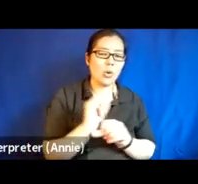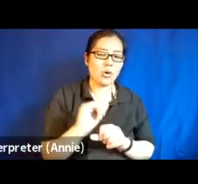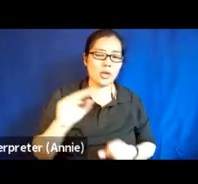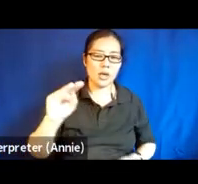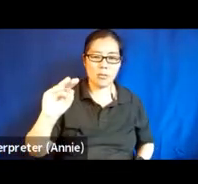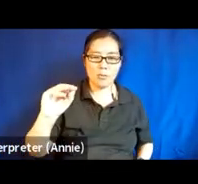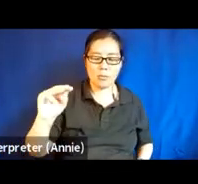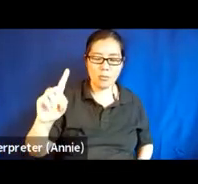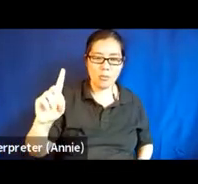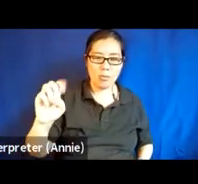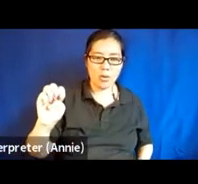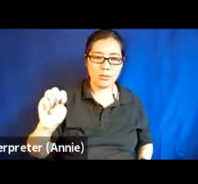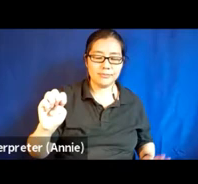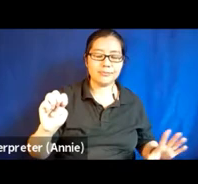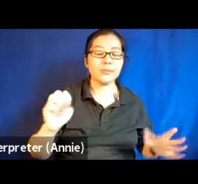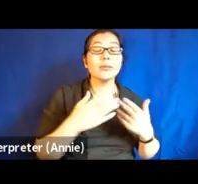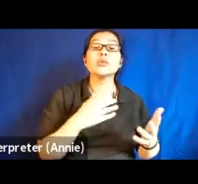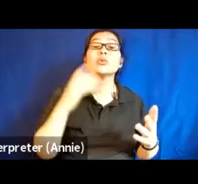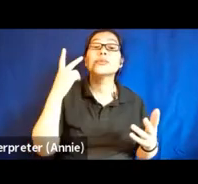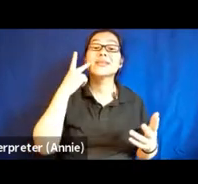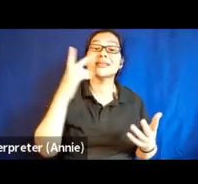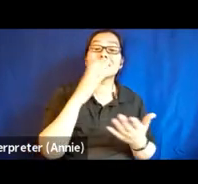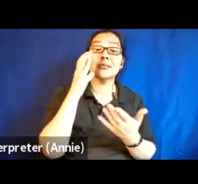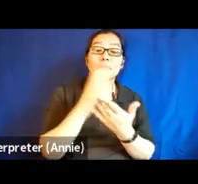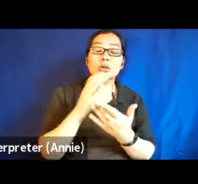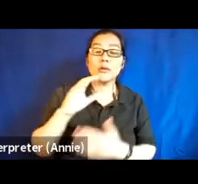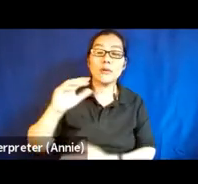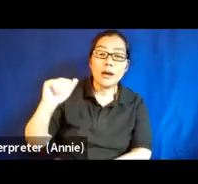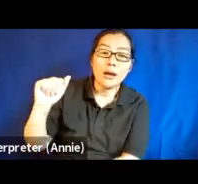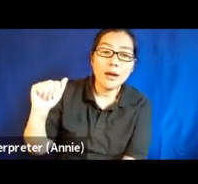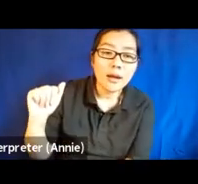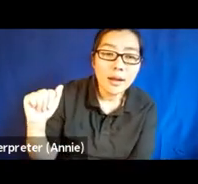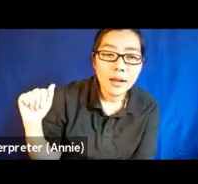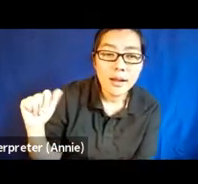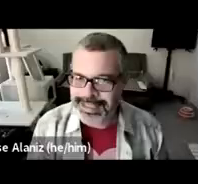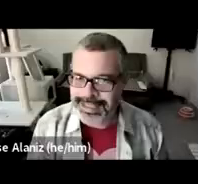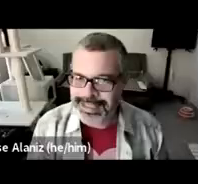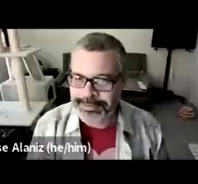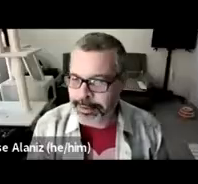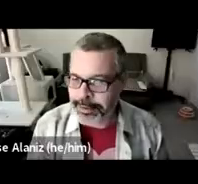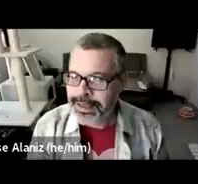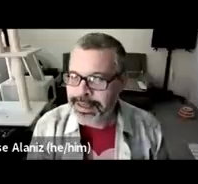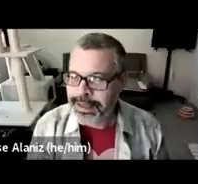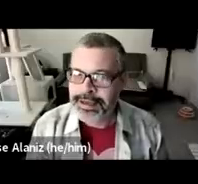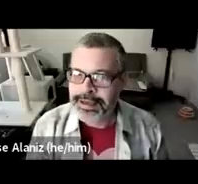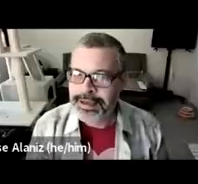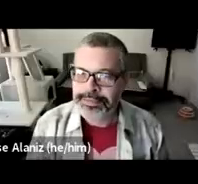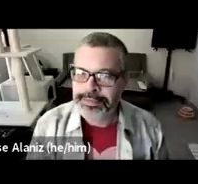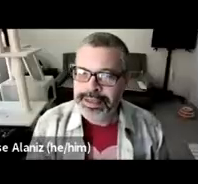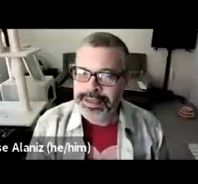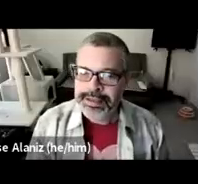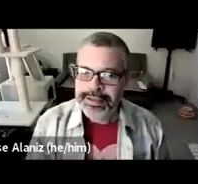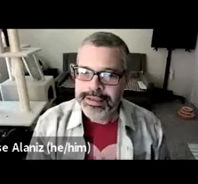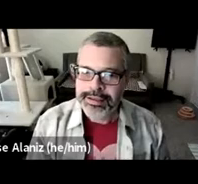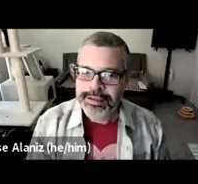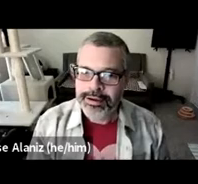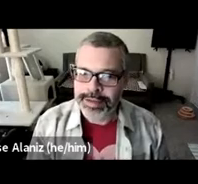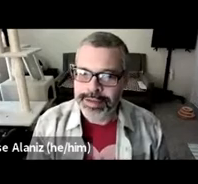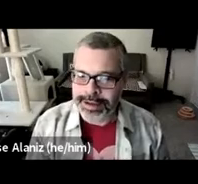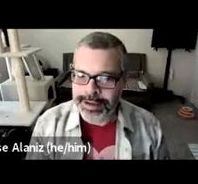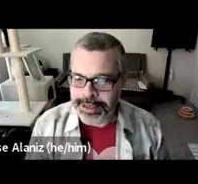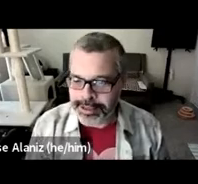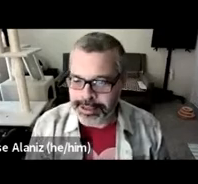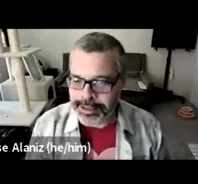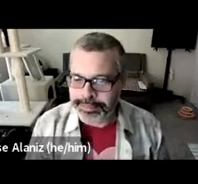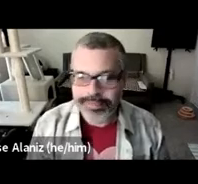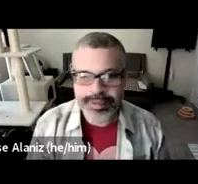you should be seeing an image of, uh, Alicia Masters from Fantastic Four. Um, hopefully